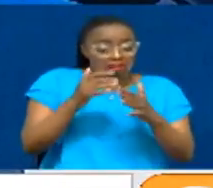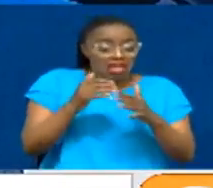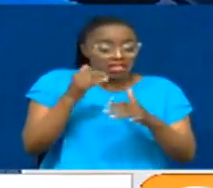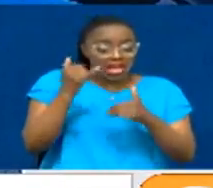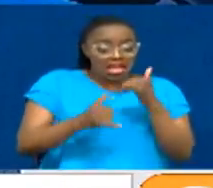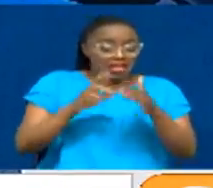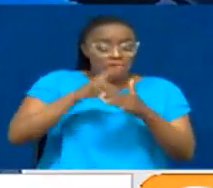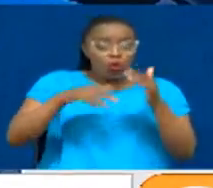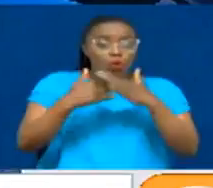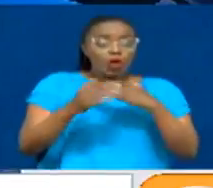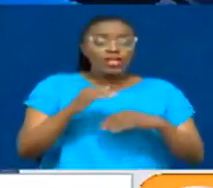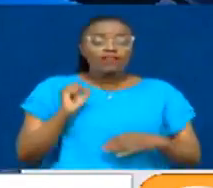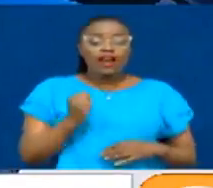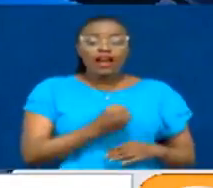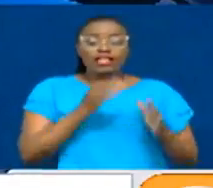What the senator said,